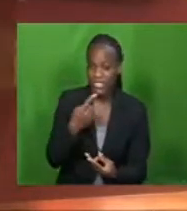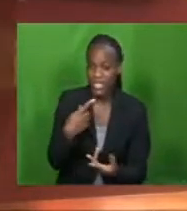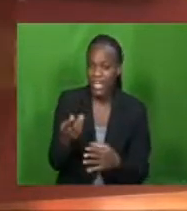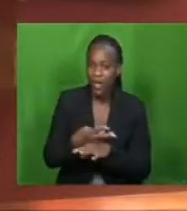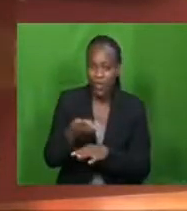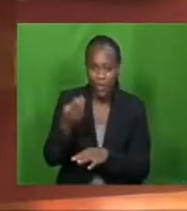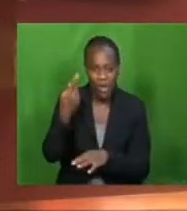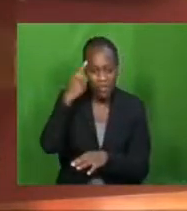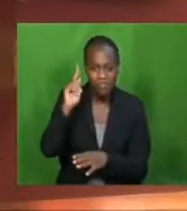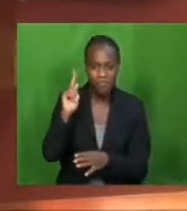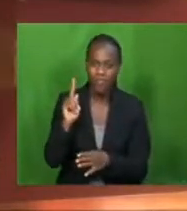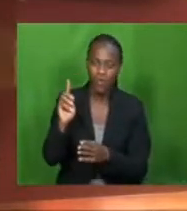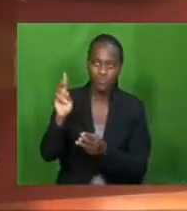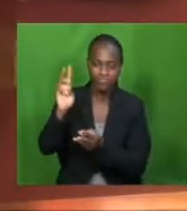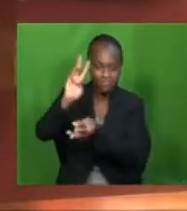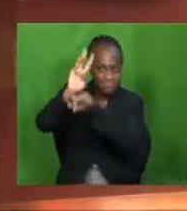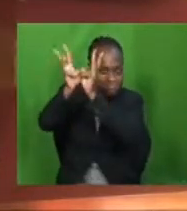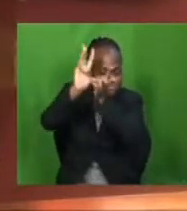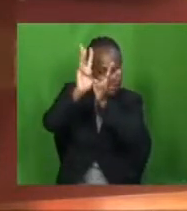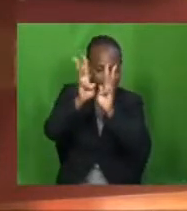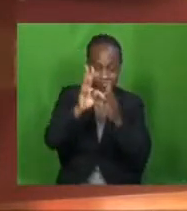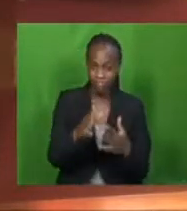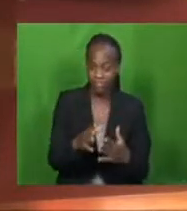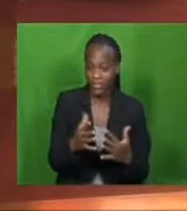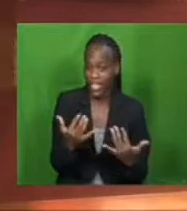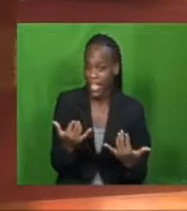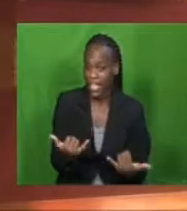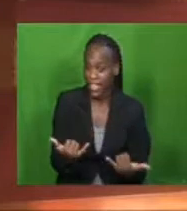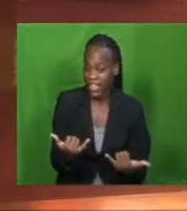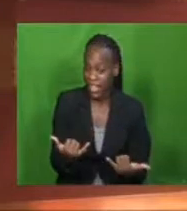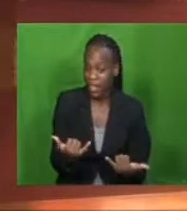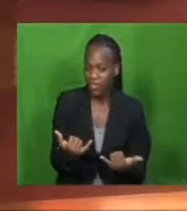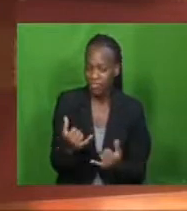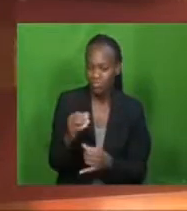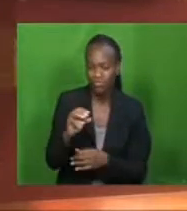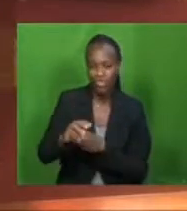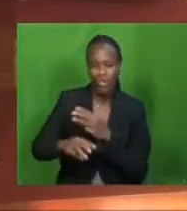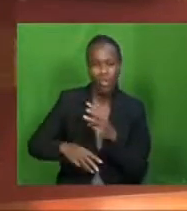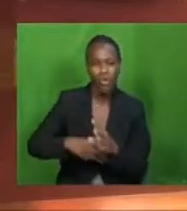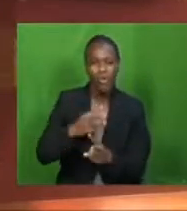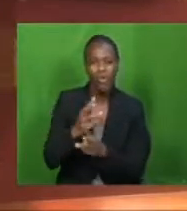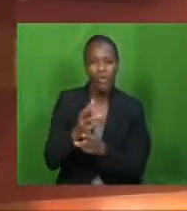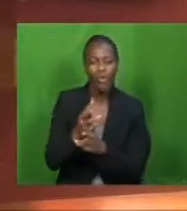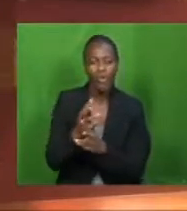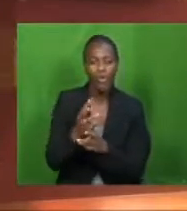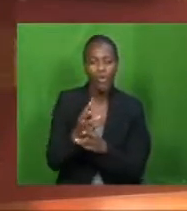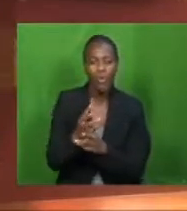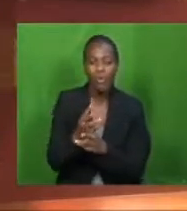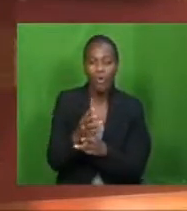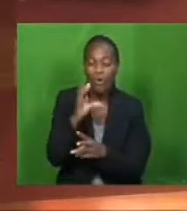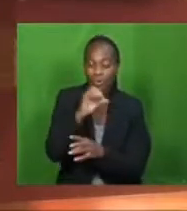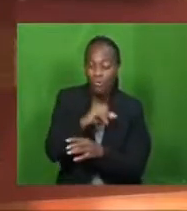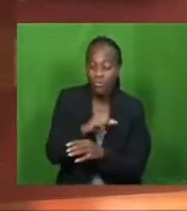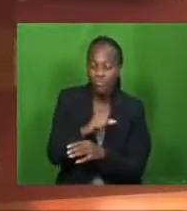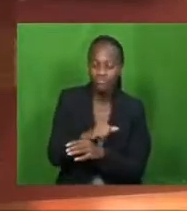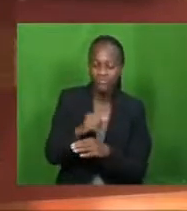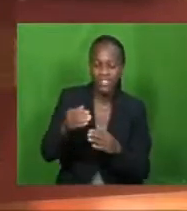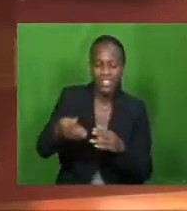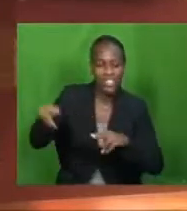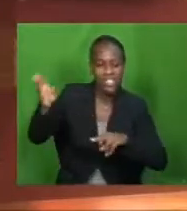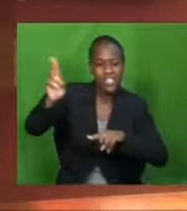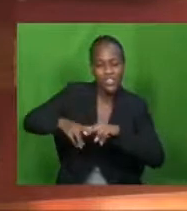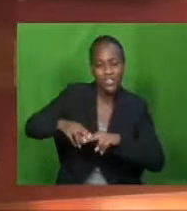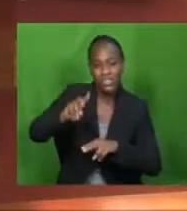a livable climate. But at the current rate, global warming is projected to reach 3.2